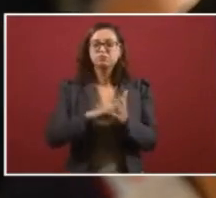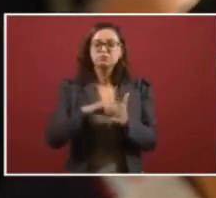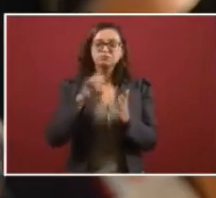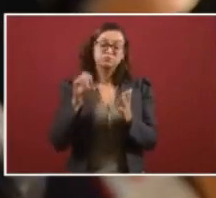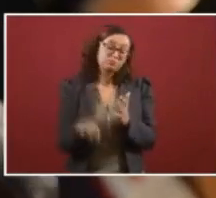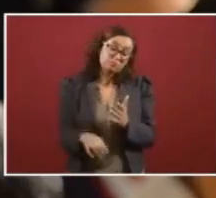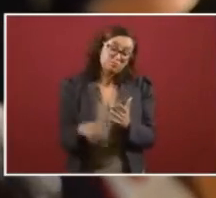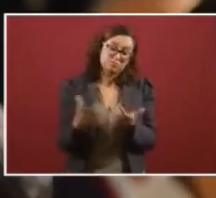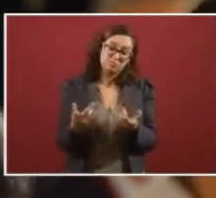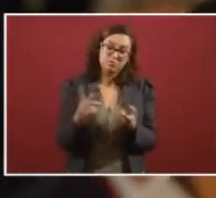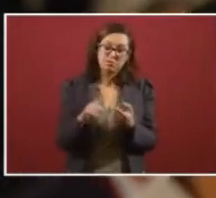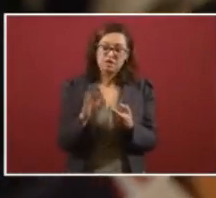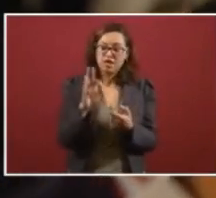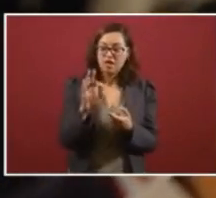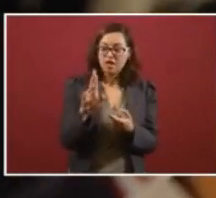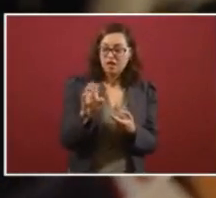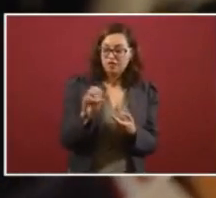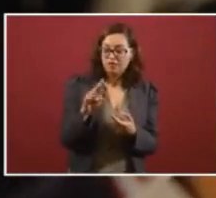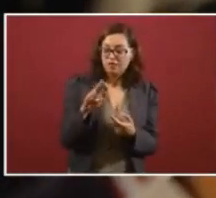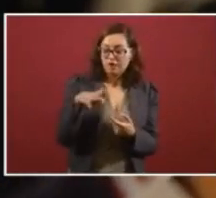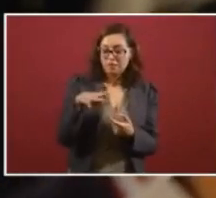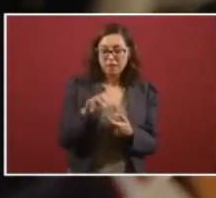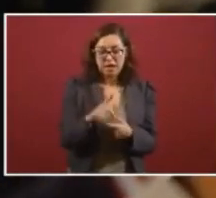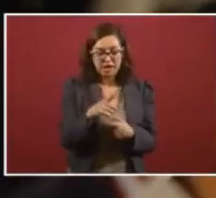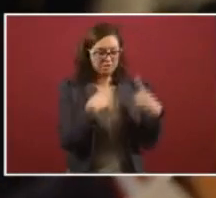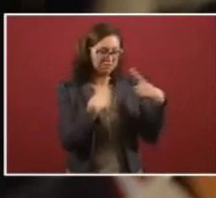directed by the corporation?